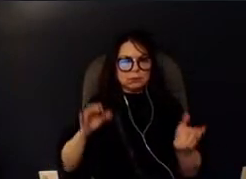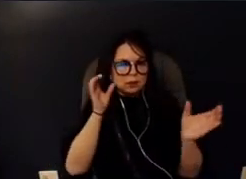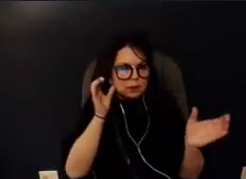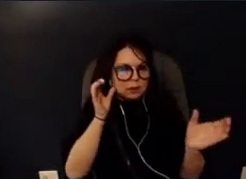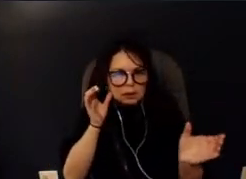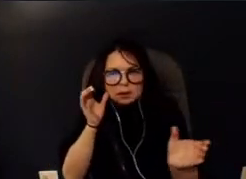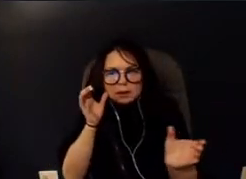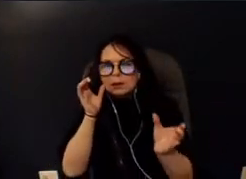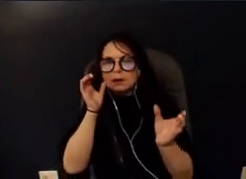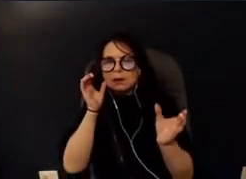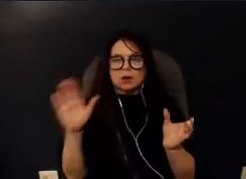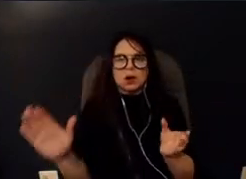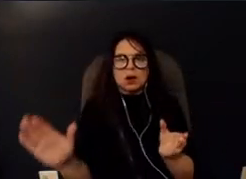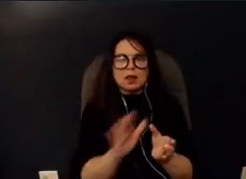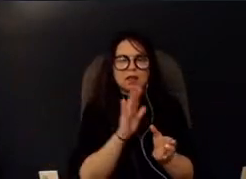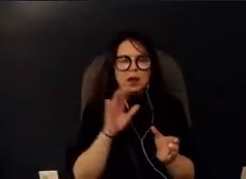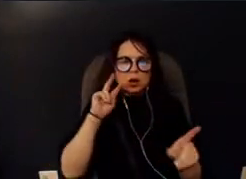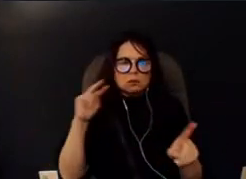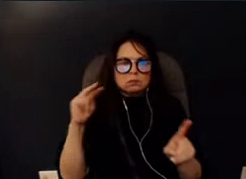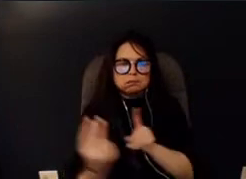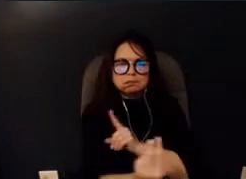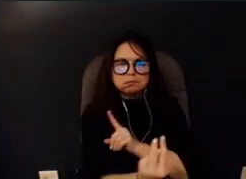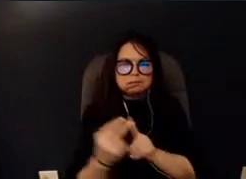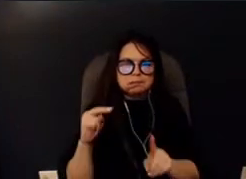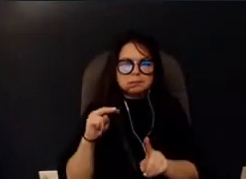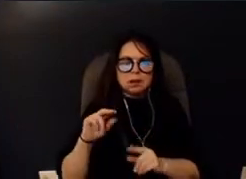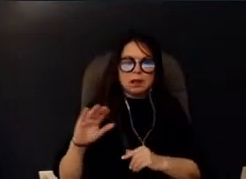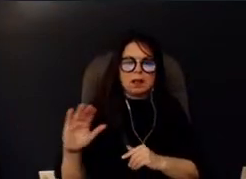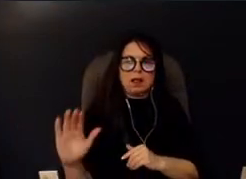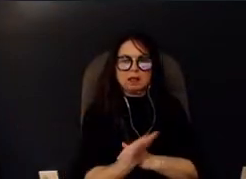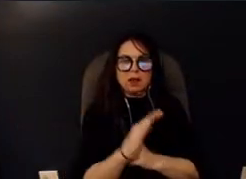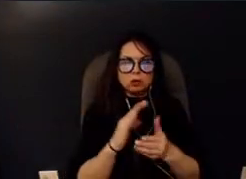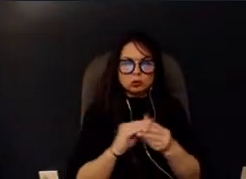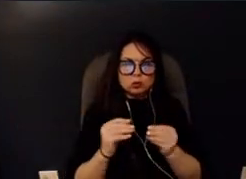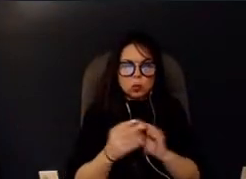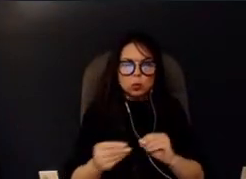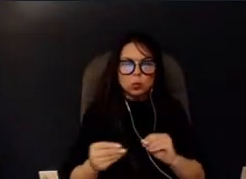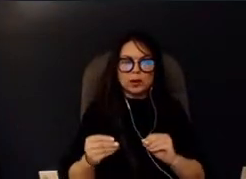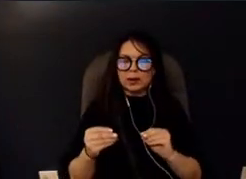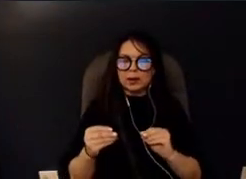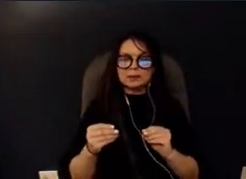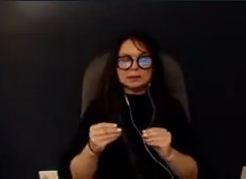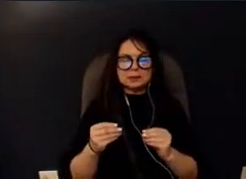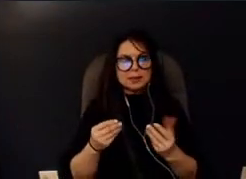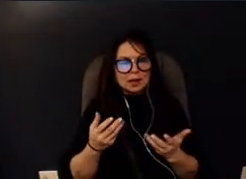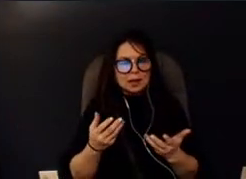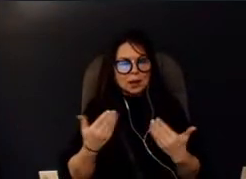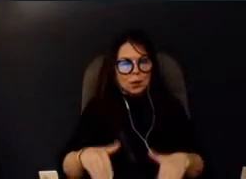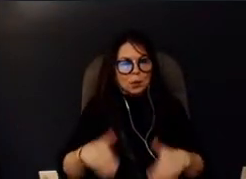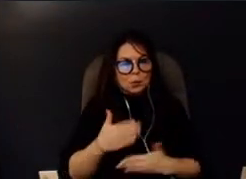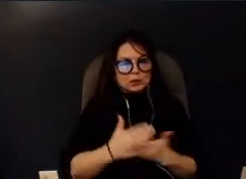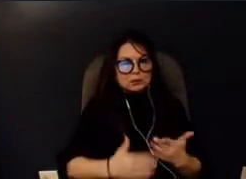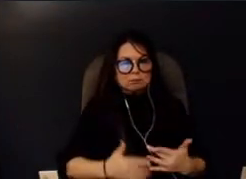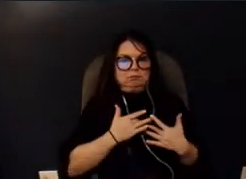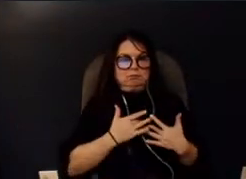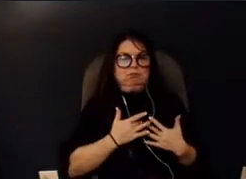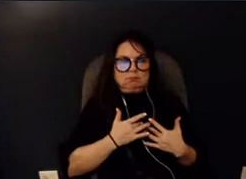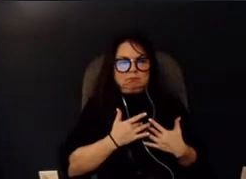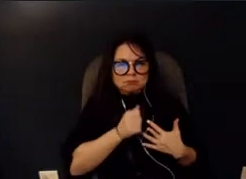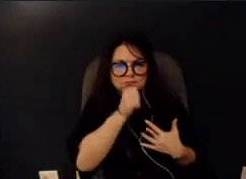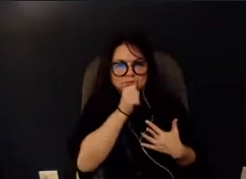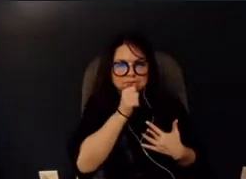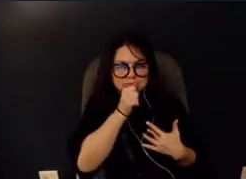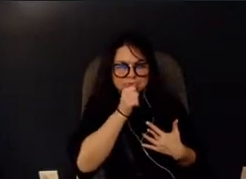those tables and into those conversations in very intimate ways that that I know other groups throughout our city